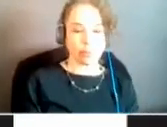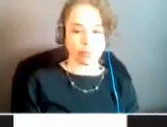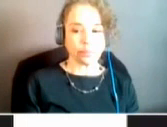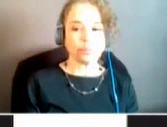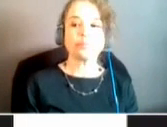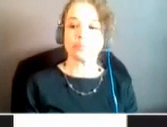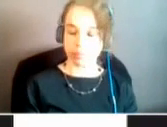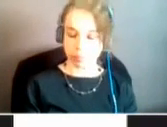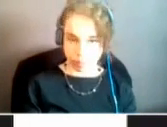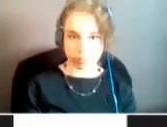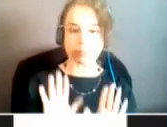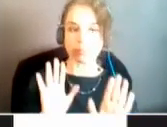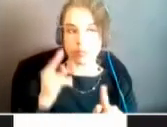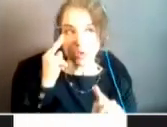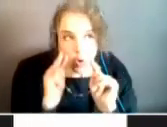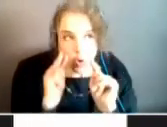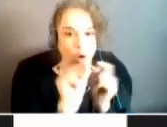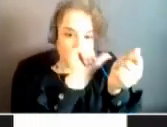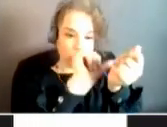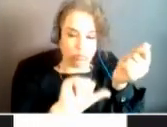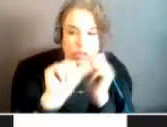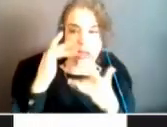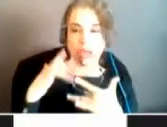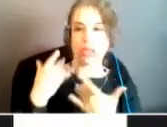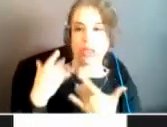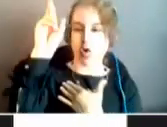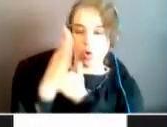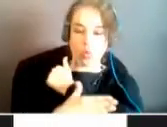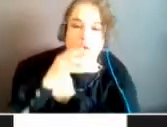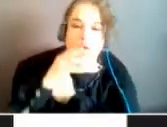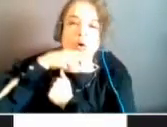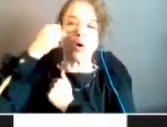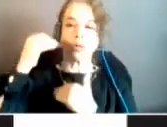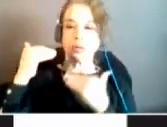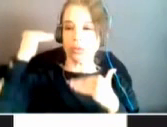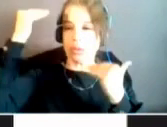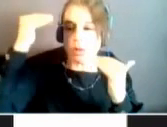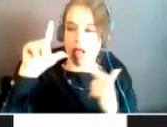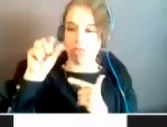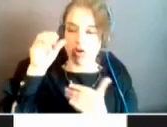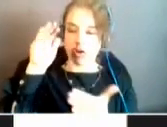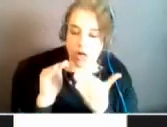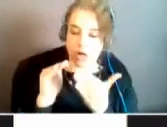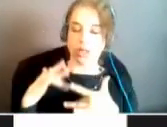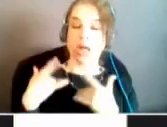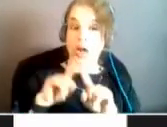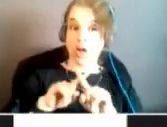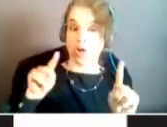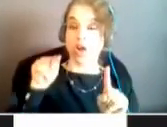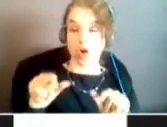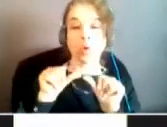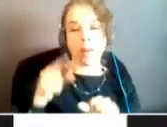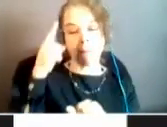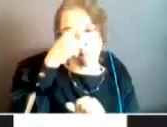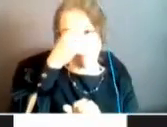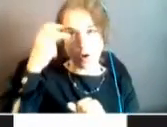Okay, so when we're looking at suicide attempts in Riverside County, older adults do have a lower attempt rate. However, this could be